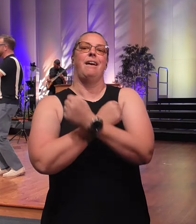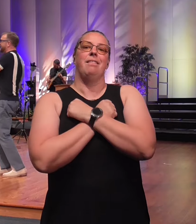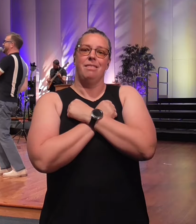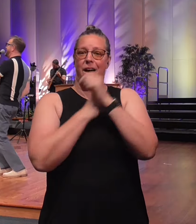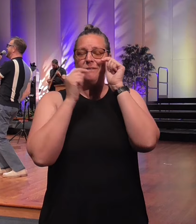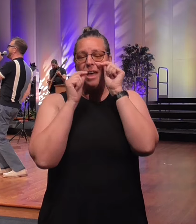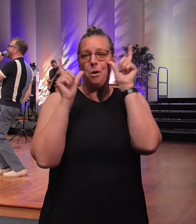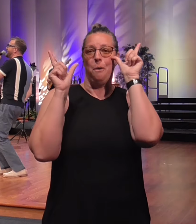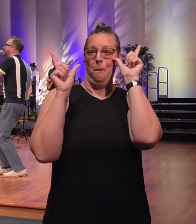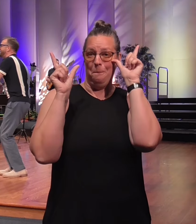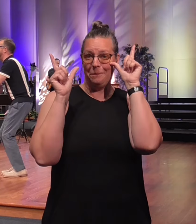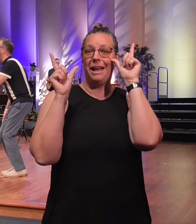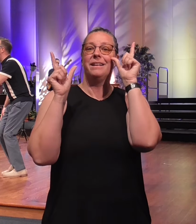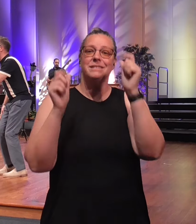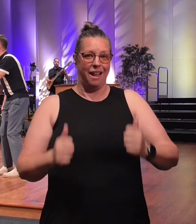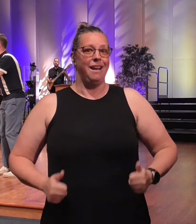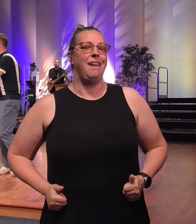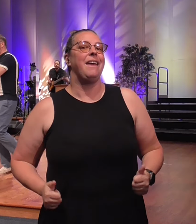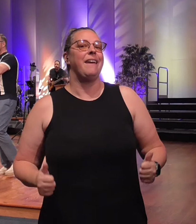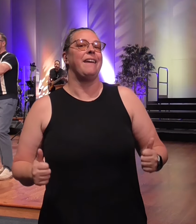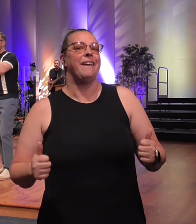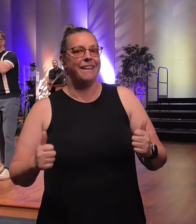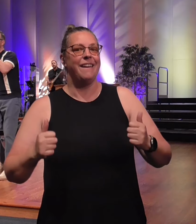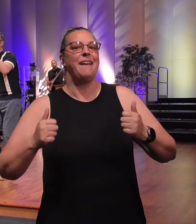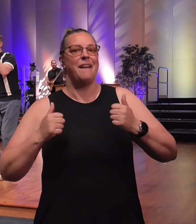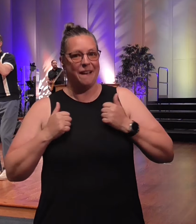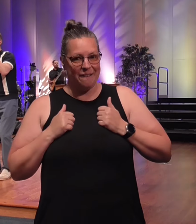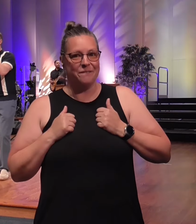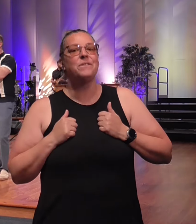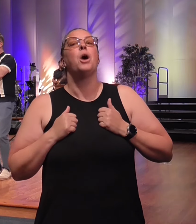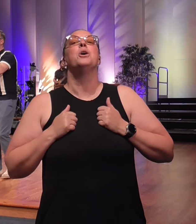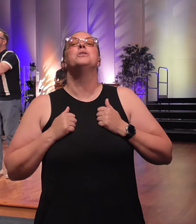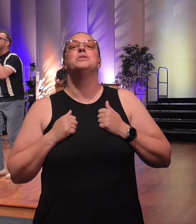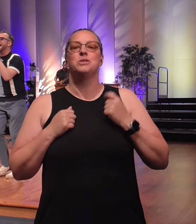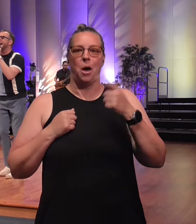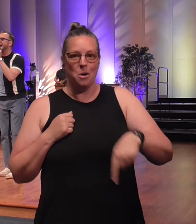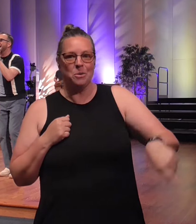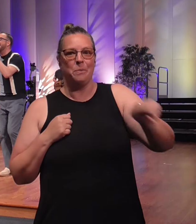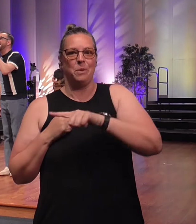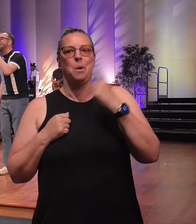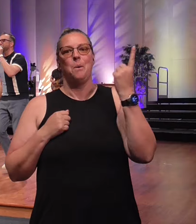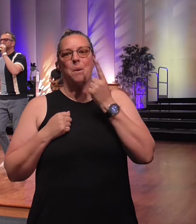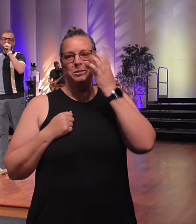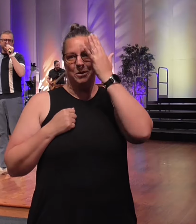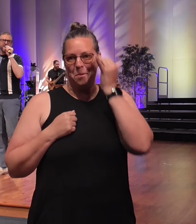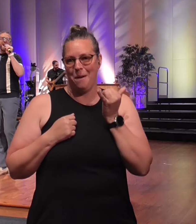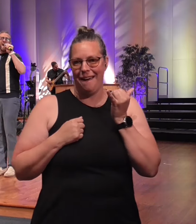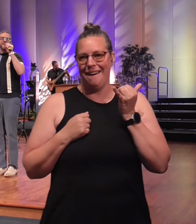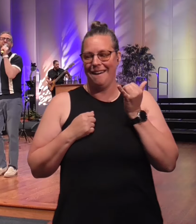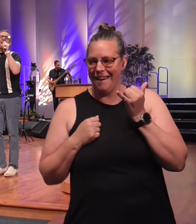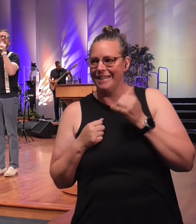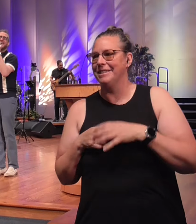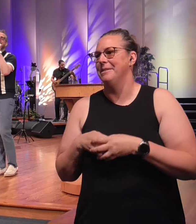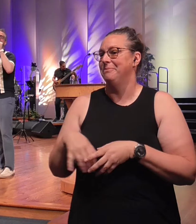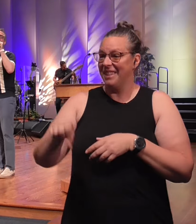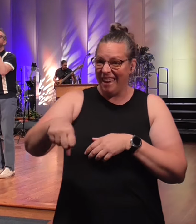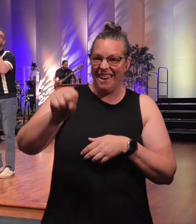eyes. Live your life. The world will wonder why.